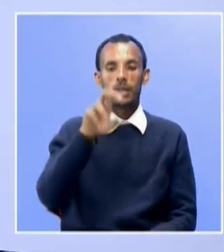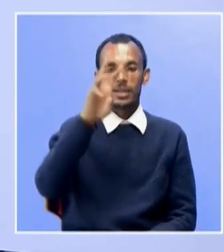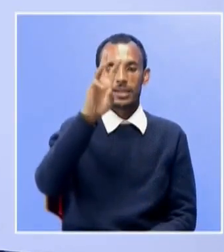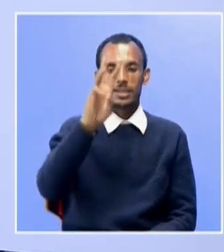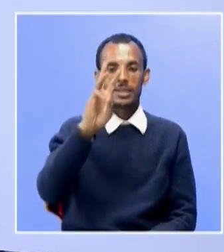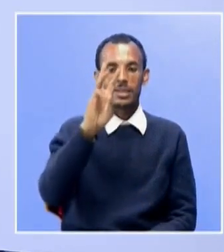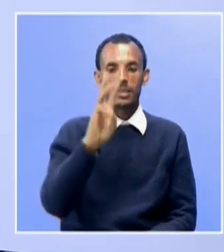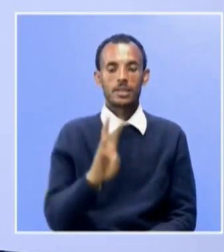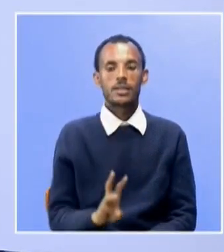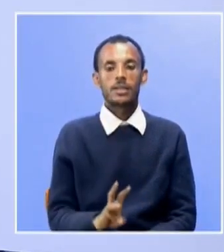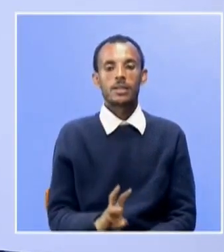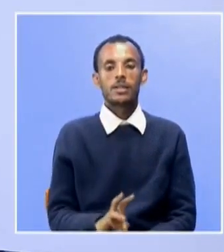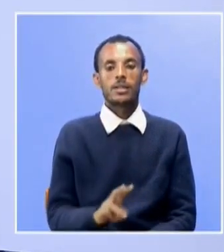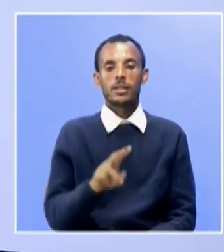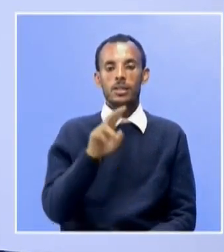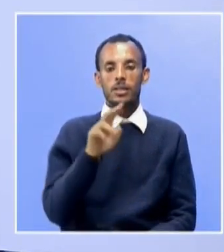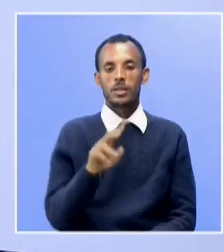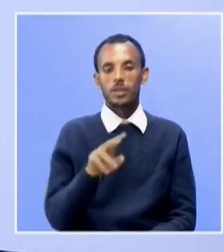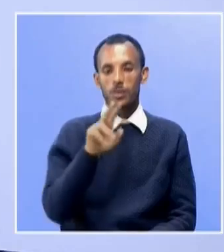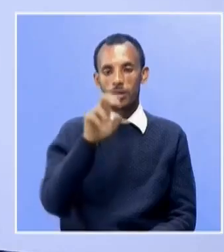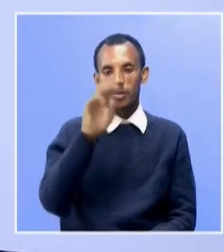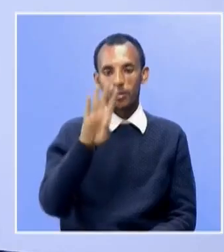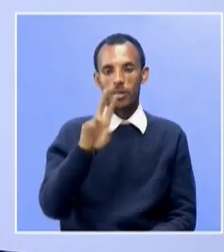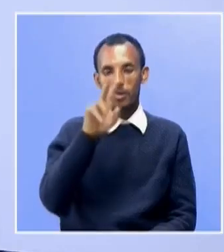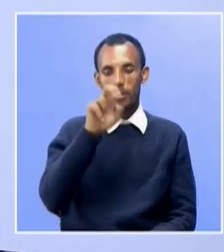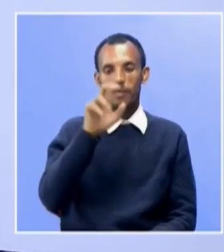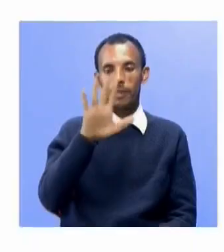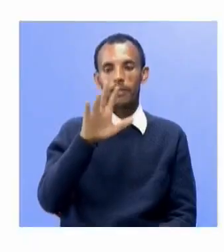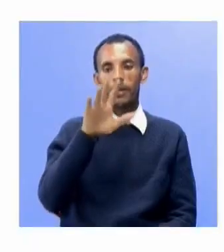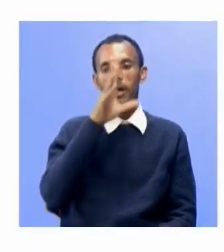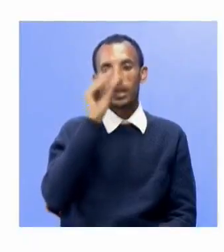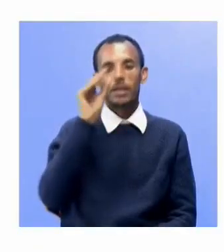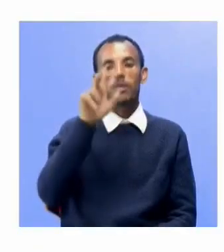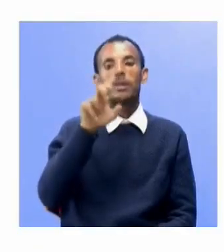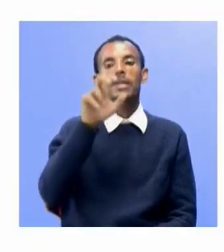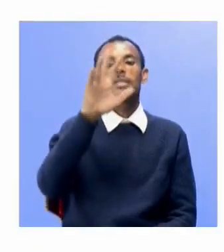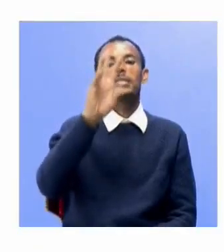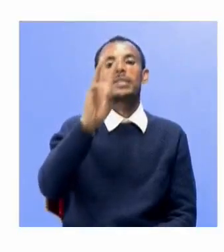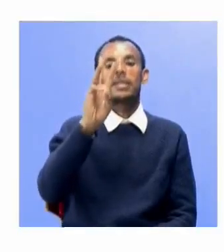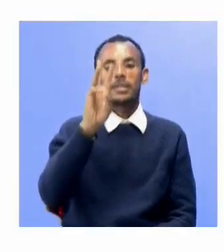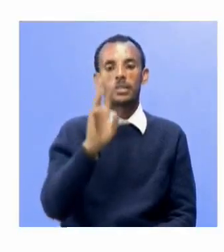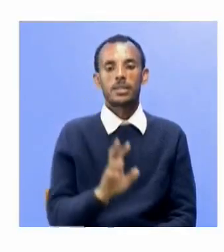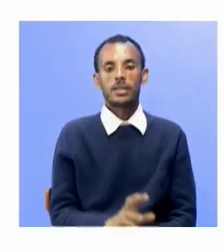Therefore, 24, 25, 26 is here.